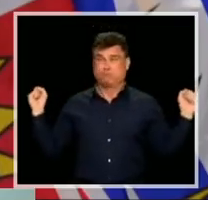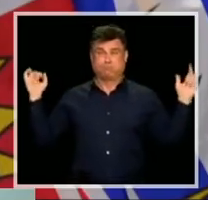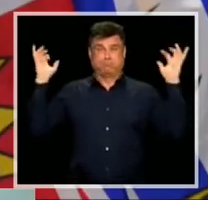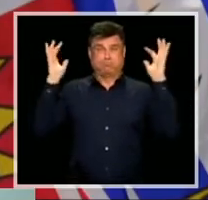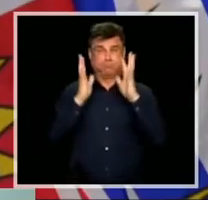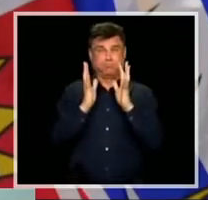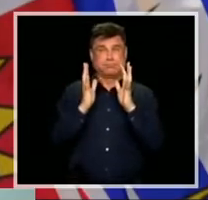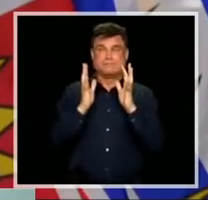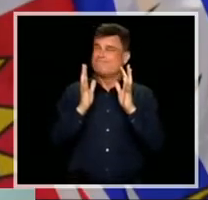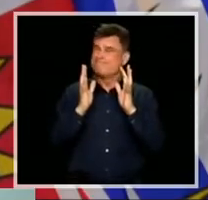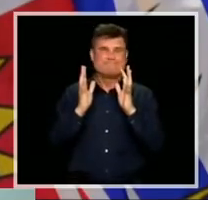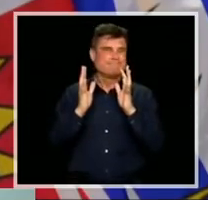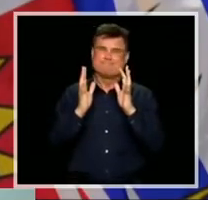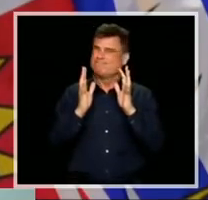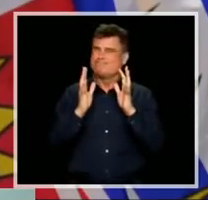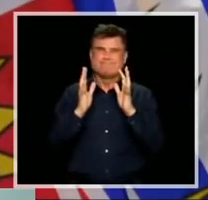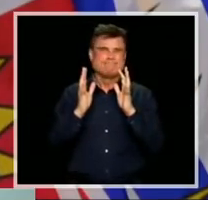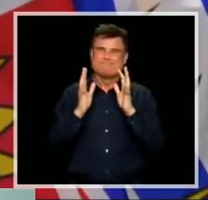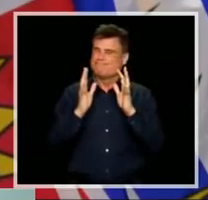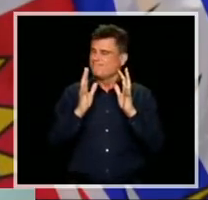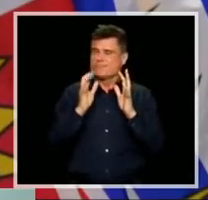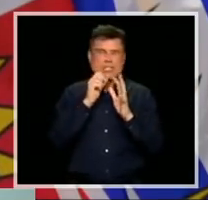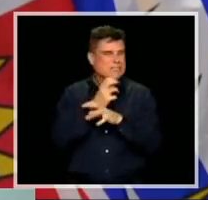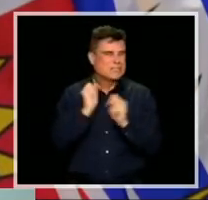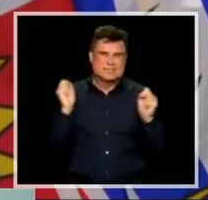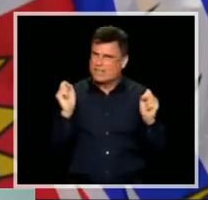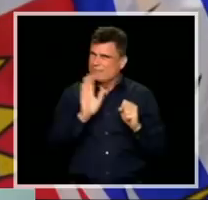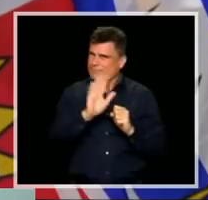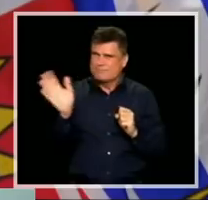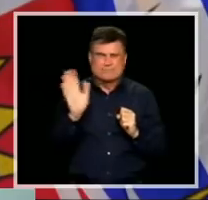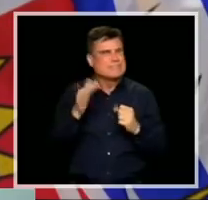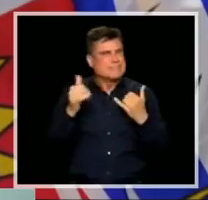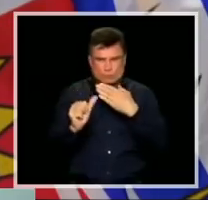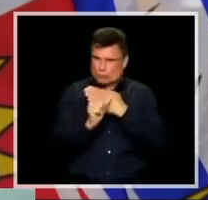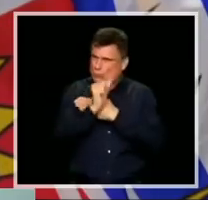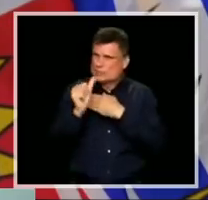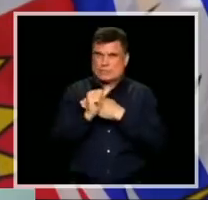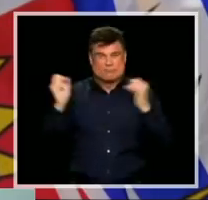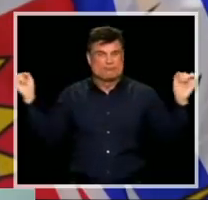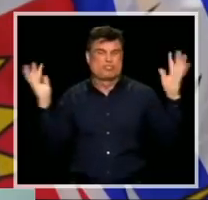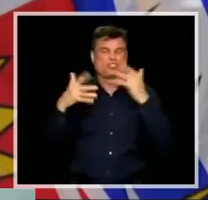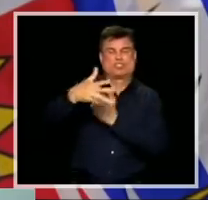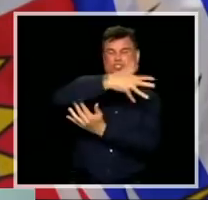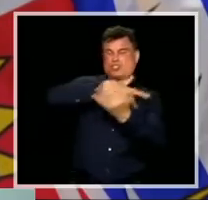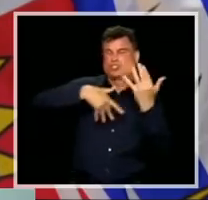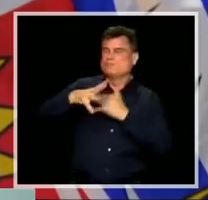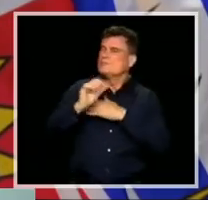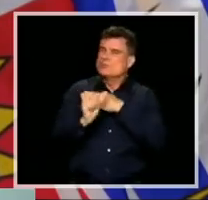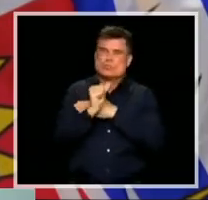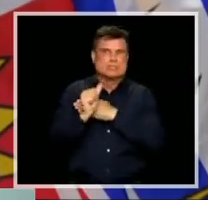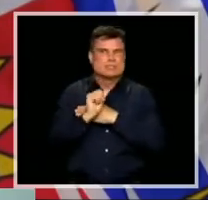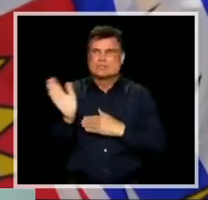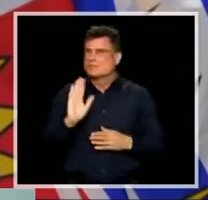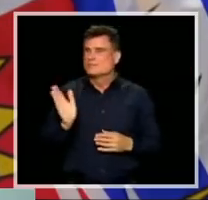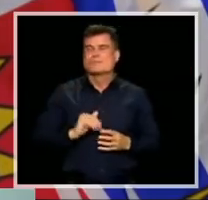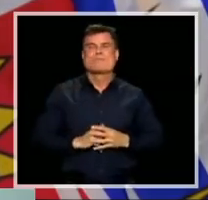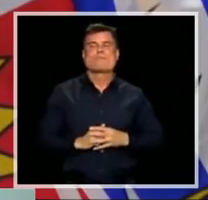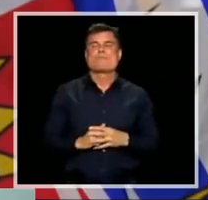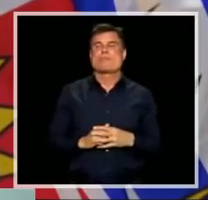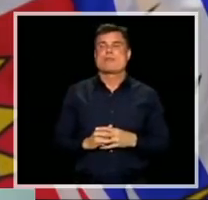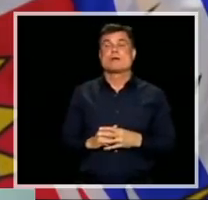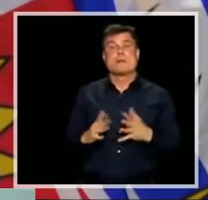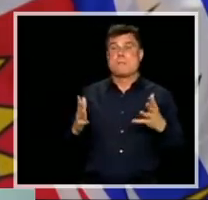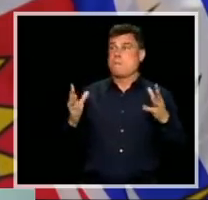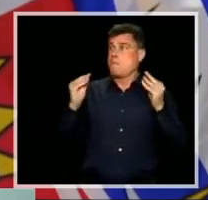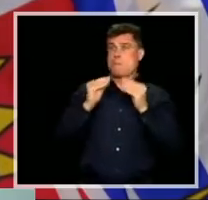where there was quite a lot of close contact and it spread quite widely in that family. And we have also seen in New Brunswick where a single person can bring it back